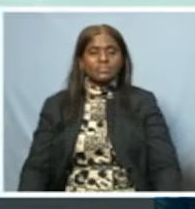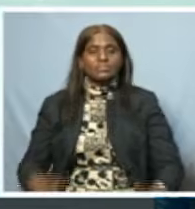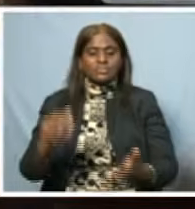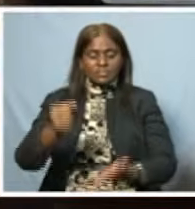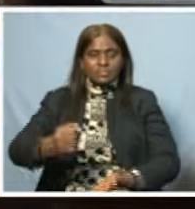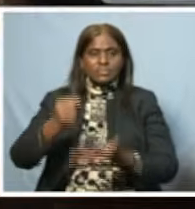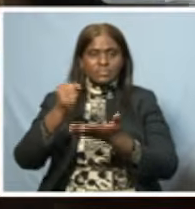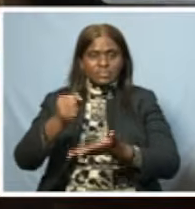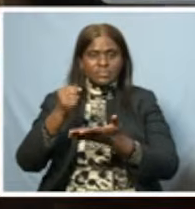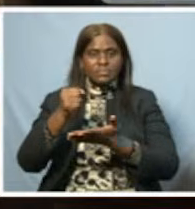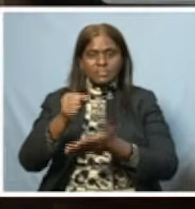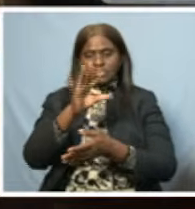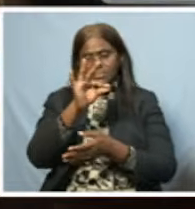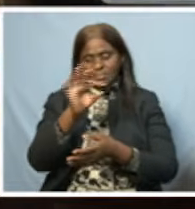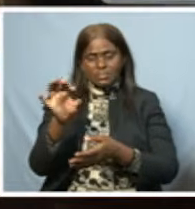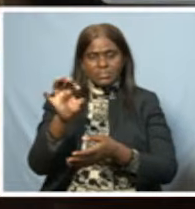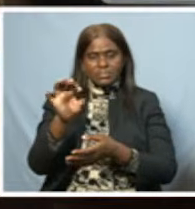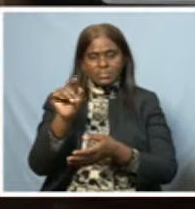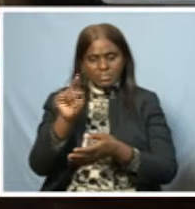was